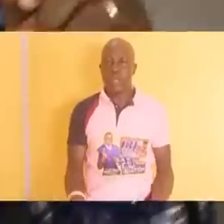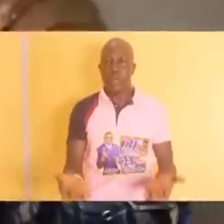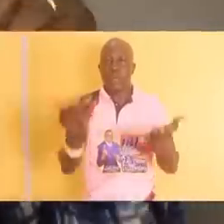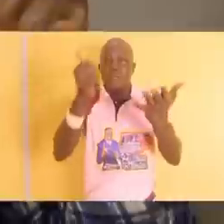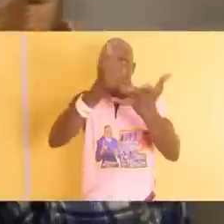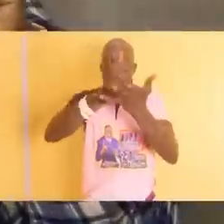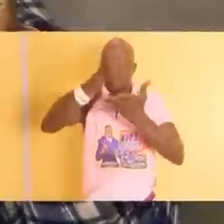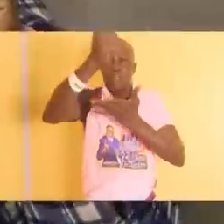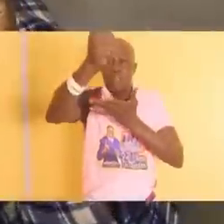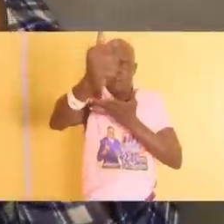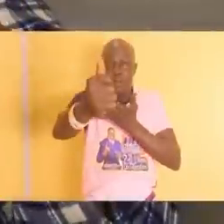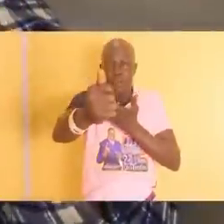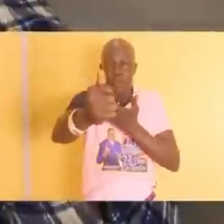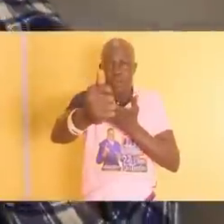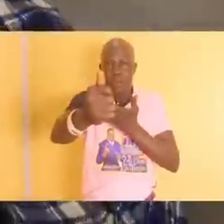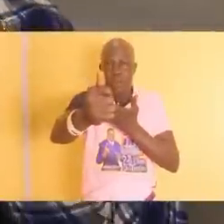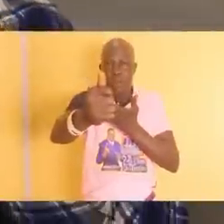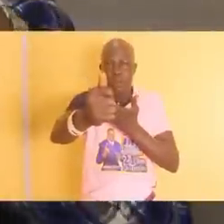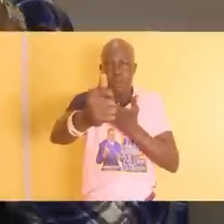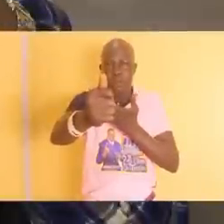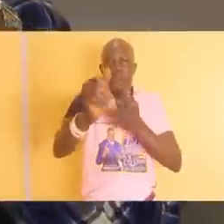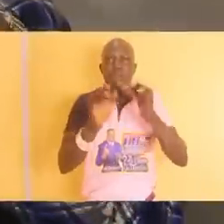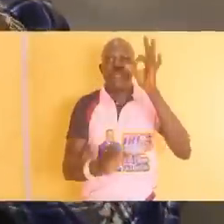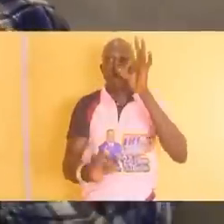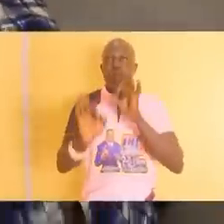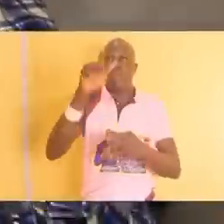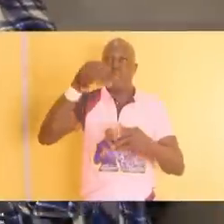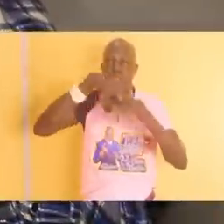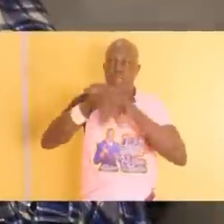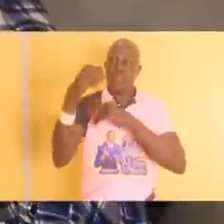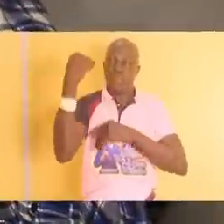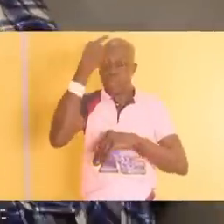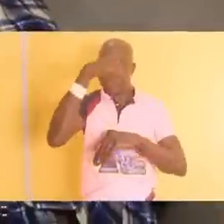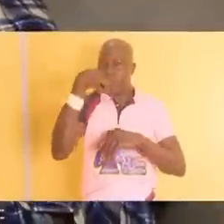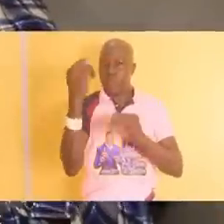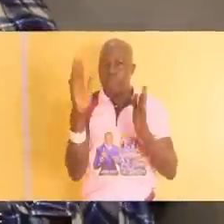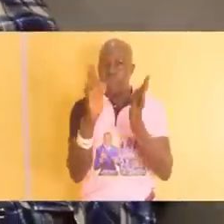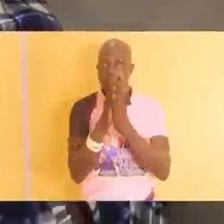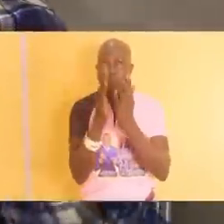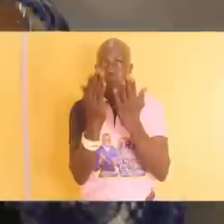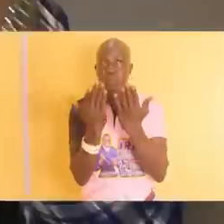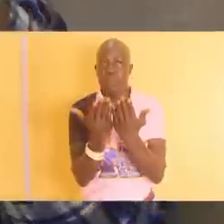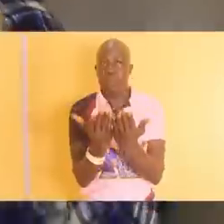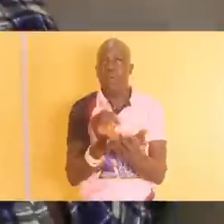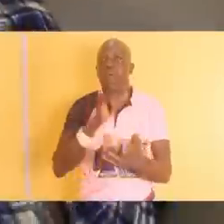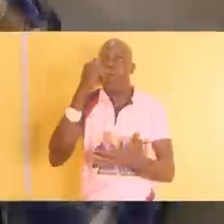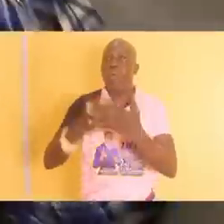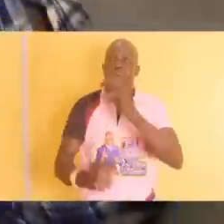Amen. Life will rise. Tó o bá wà Facebook láàrin. If you are on Facebook.